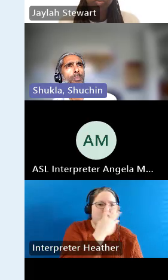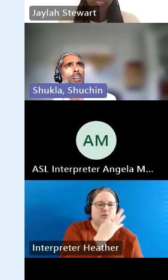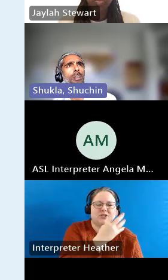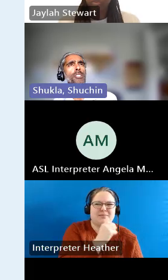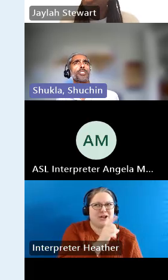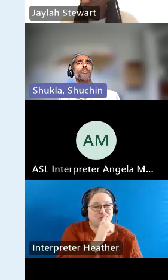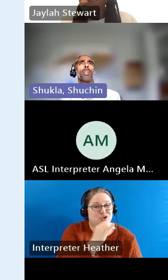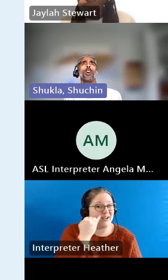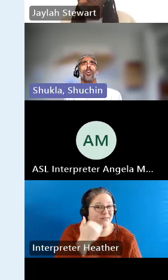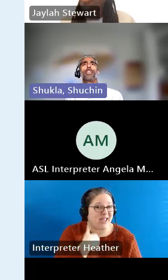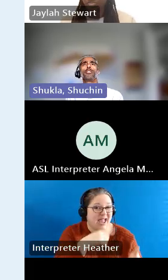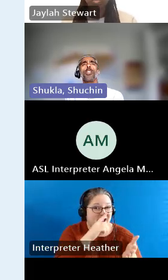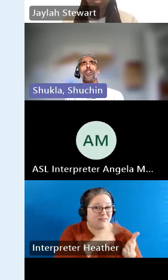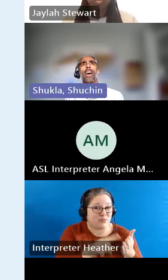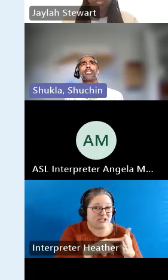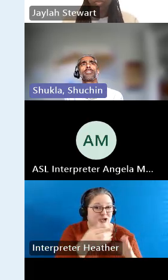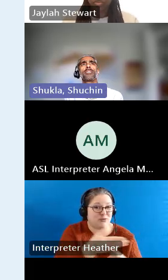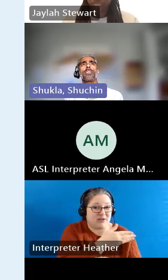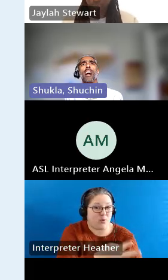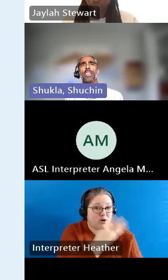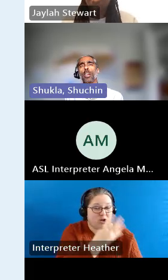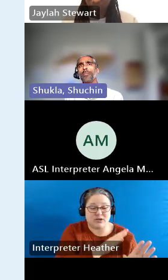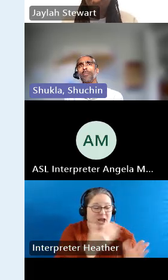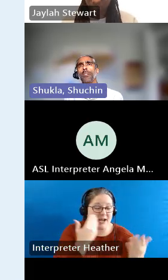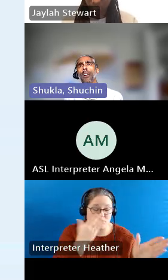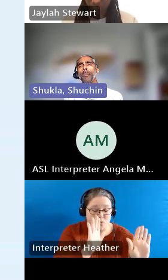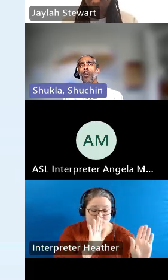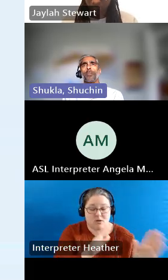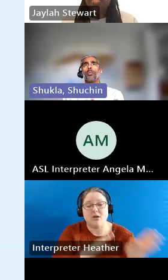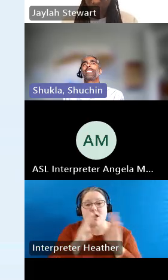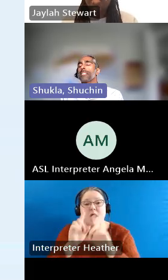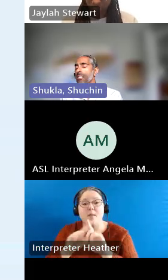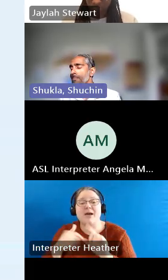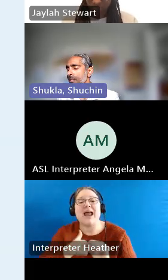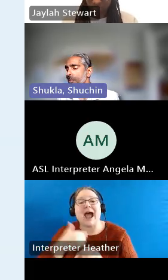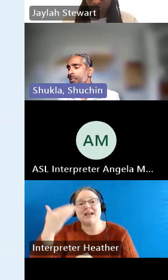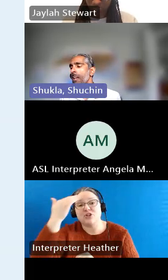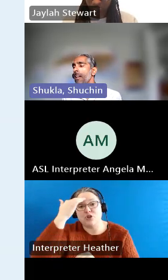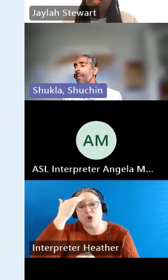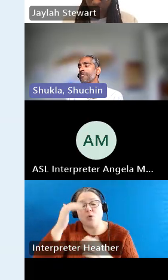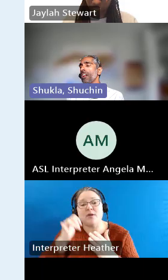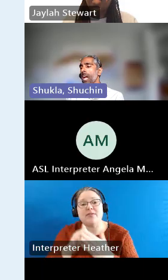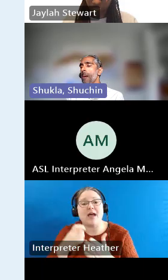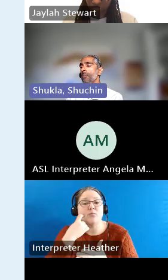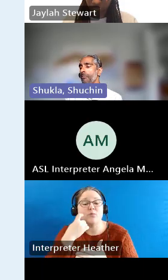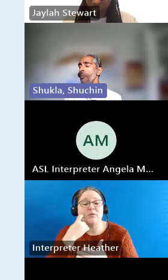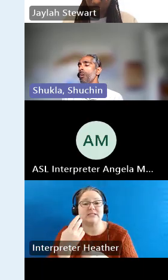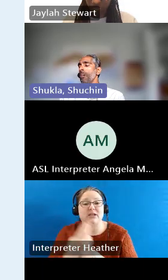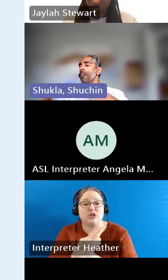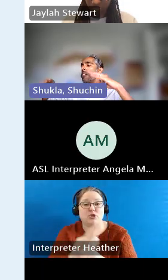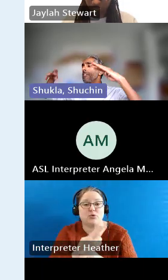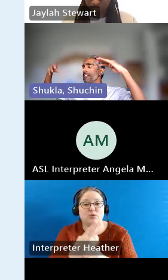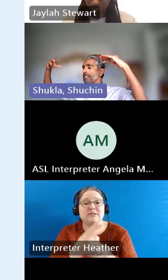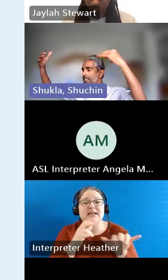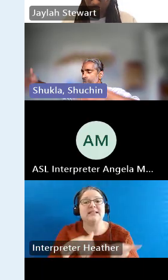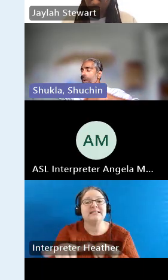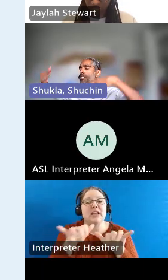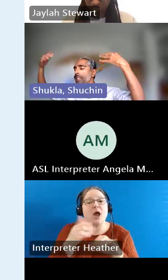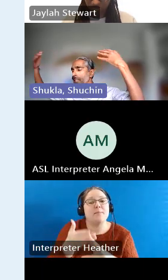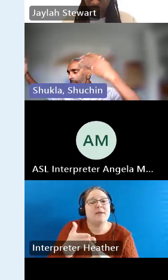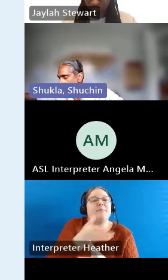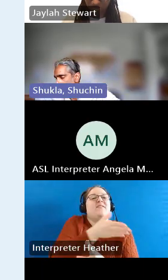about pre-incarceration, but we do know that acute or recent substance use is very common before